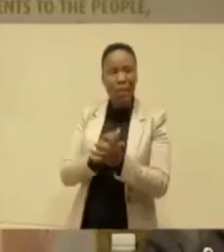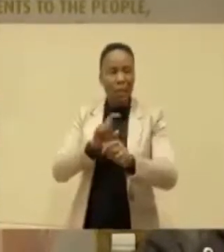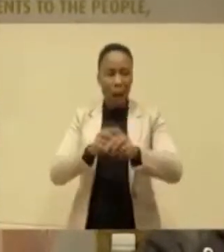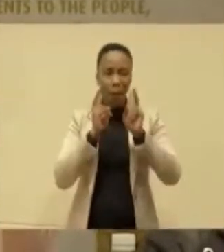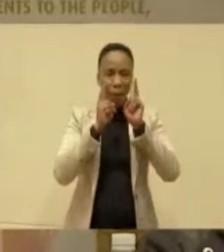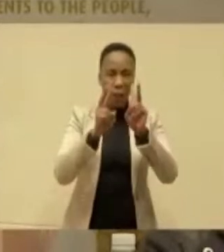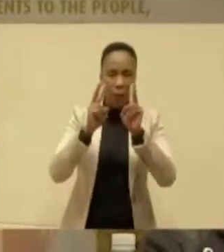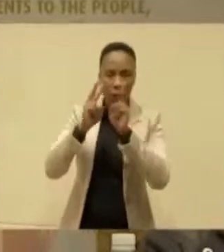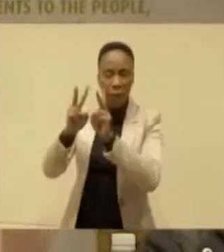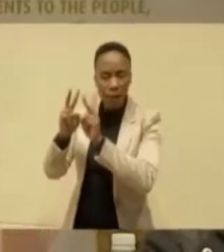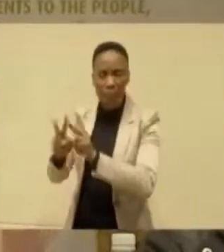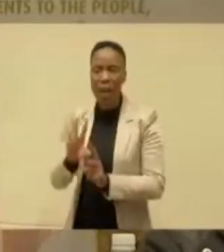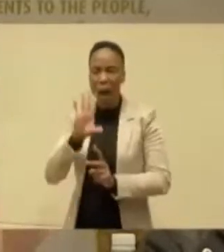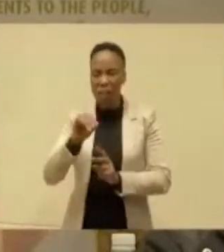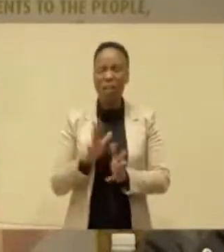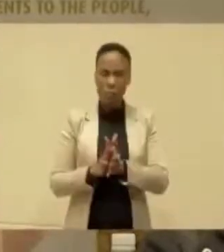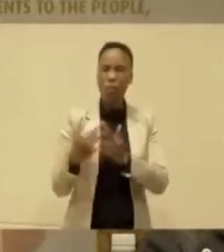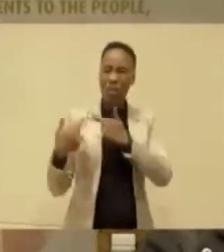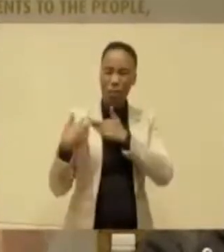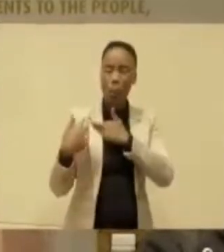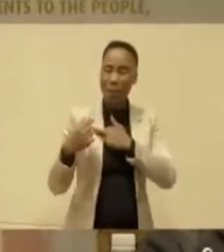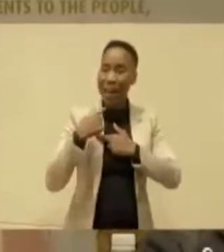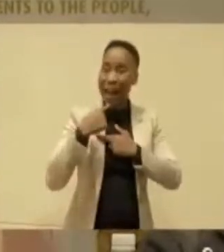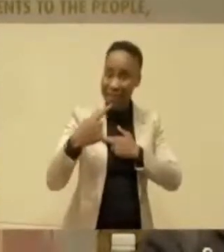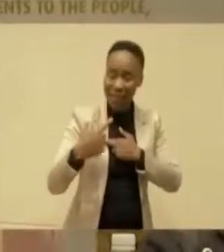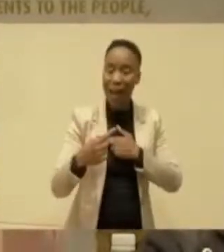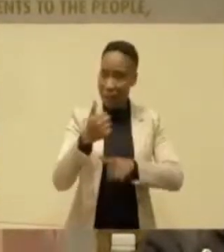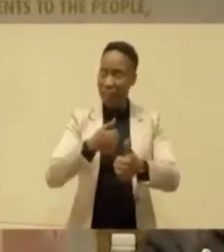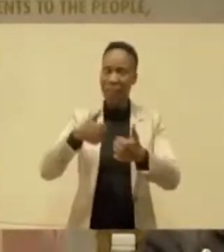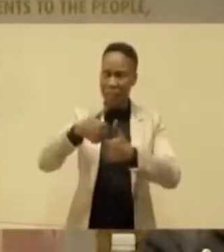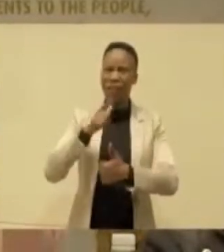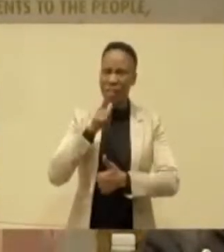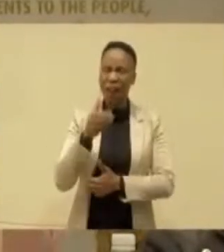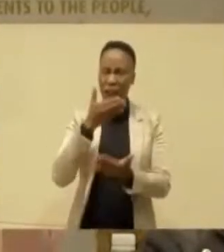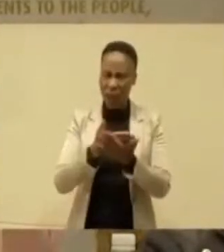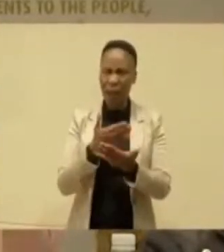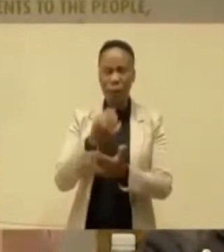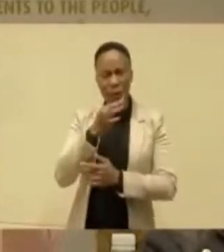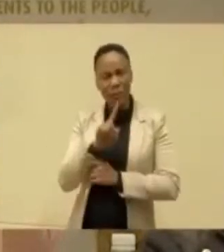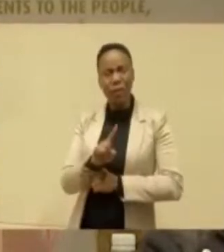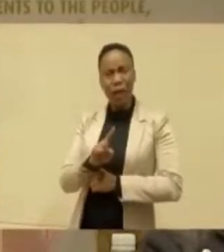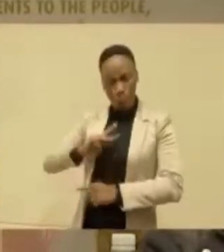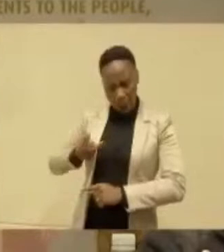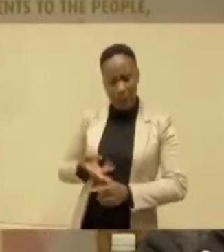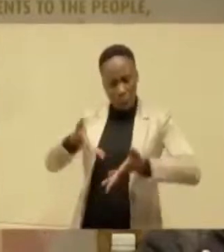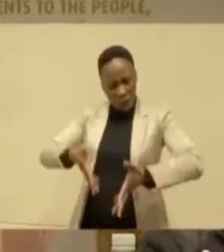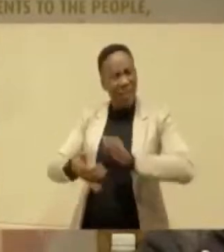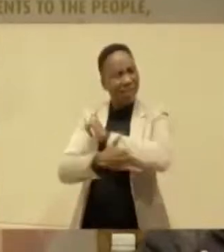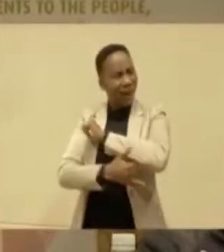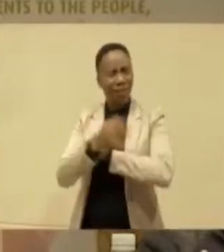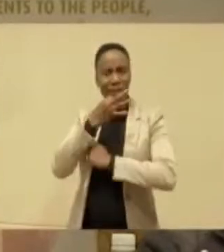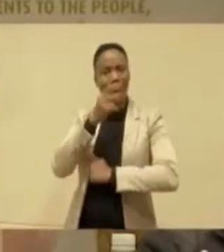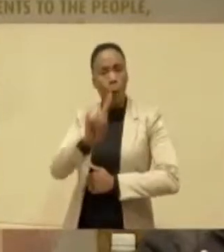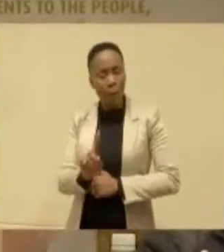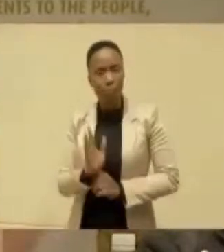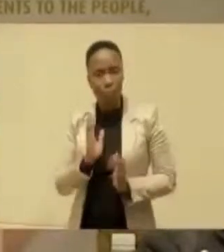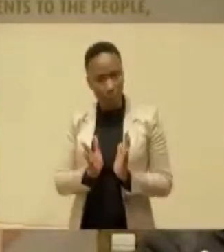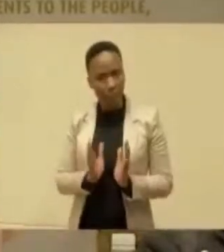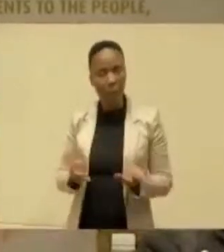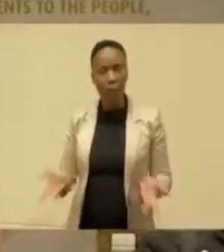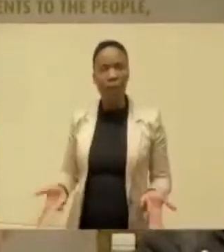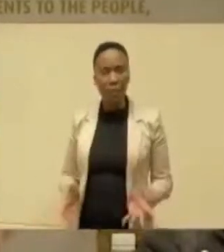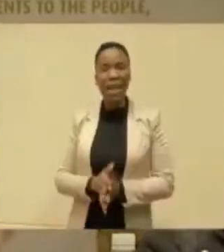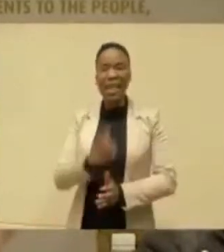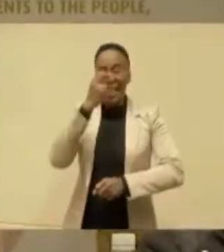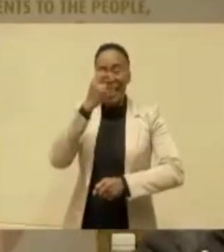accountability process the executive we can tell them but that is what the women of the country is saying and that is and it